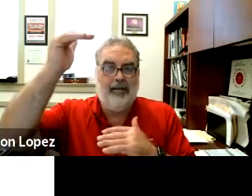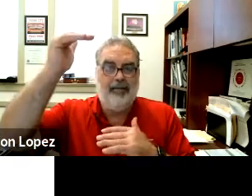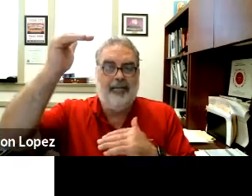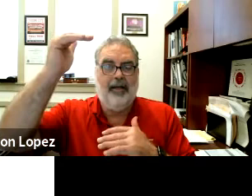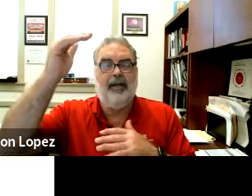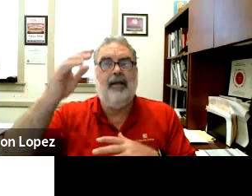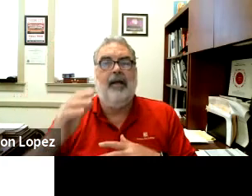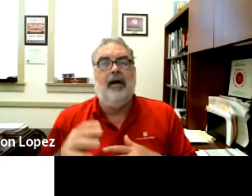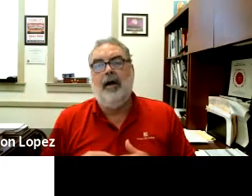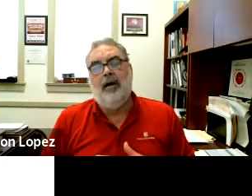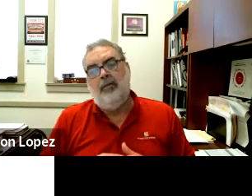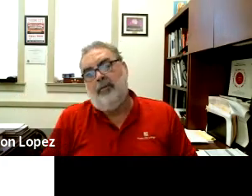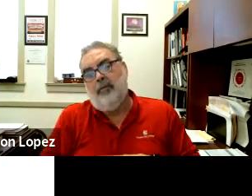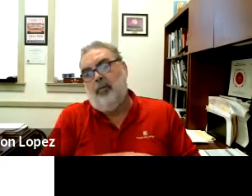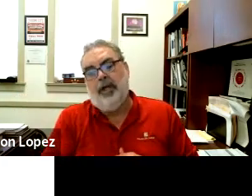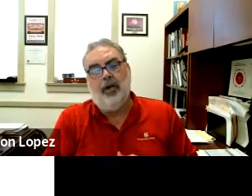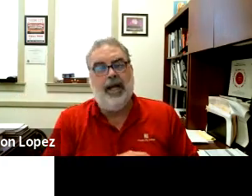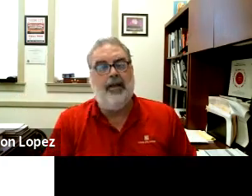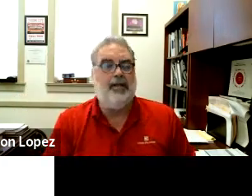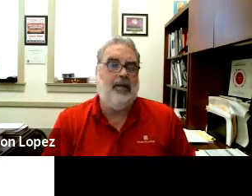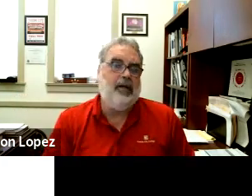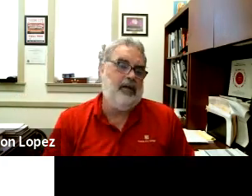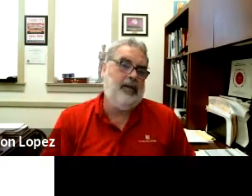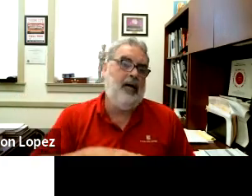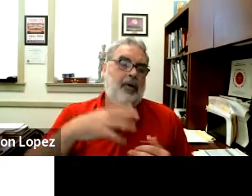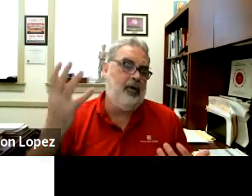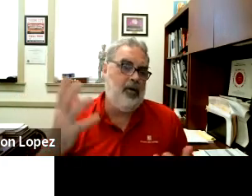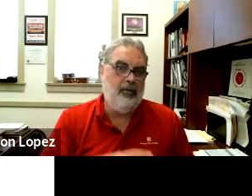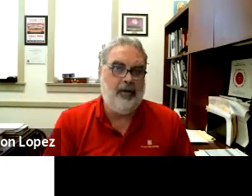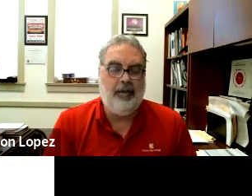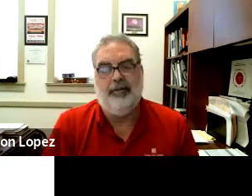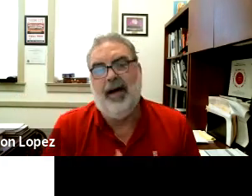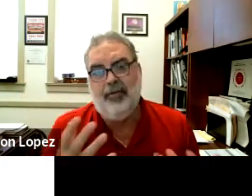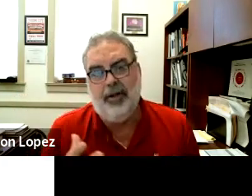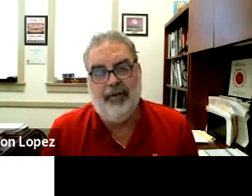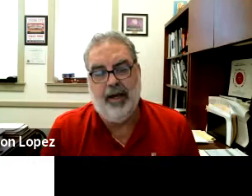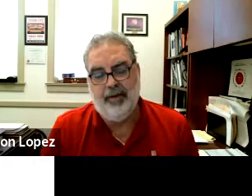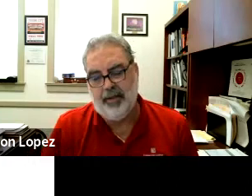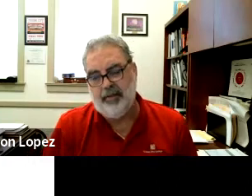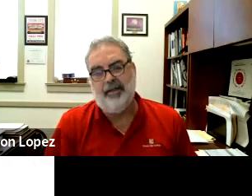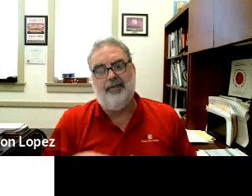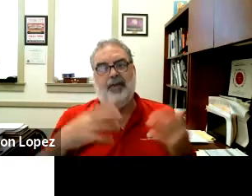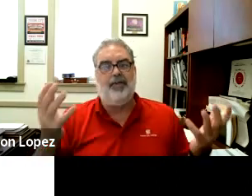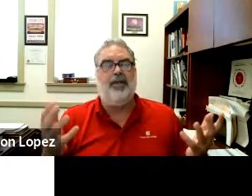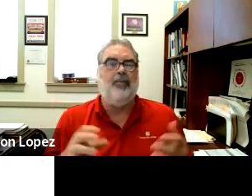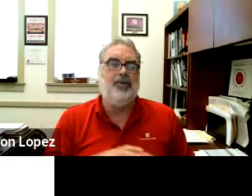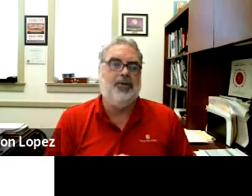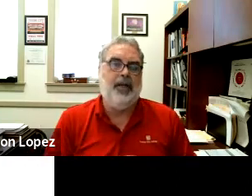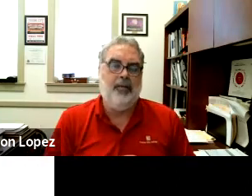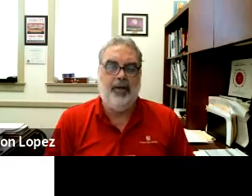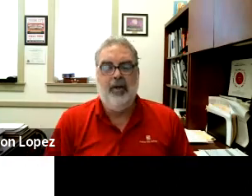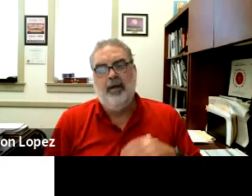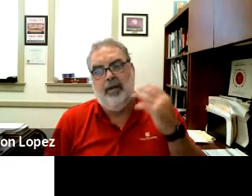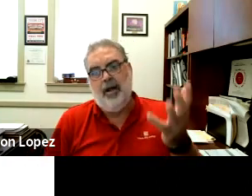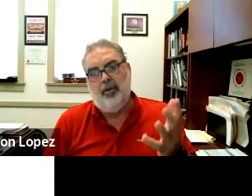dramatically, right? We look at this number called, it's a 525. It's an efficiency number